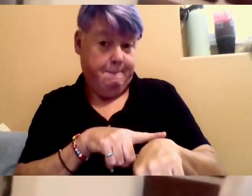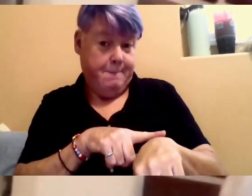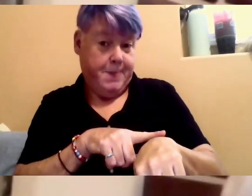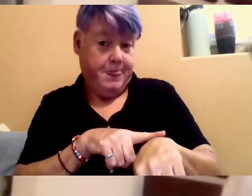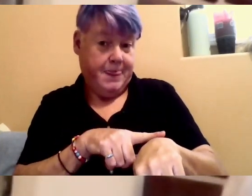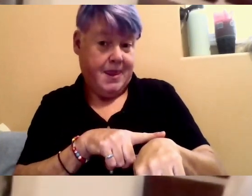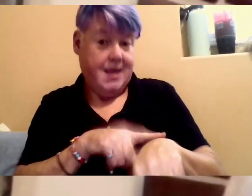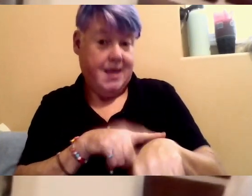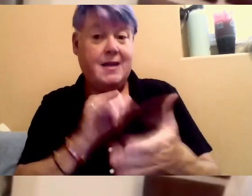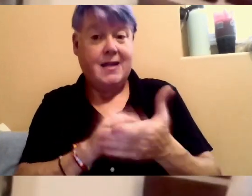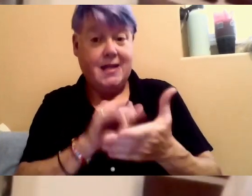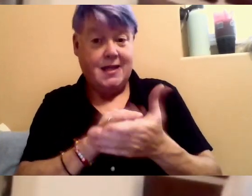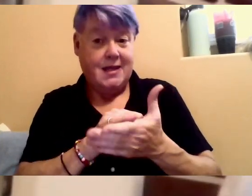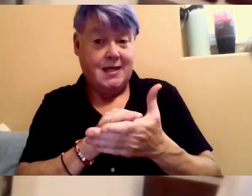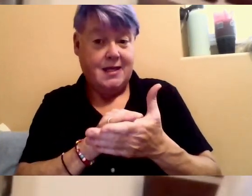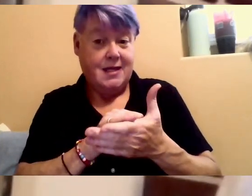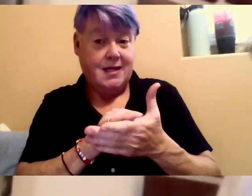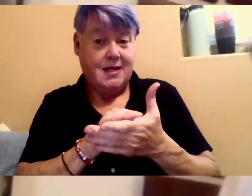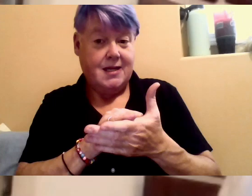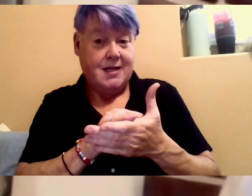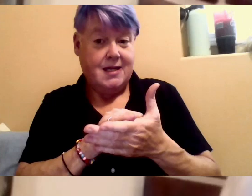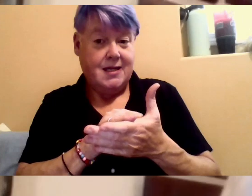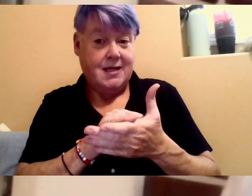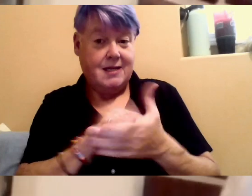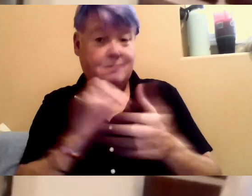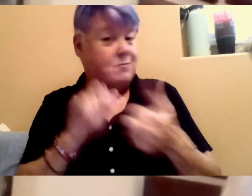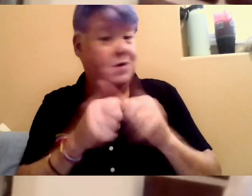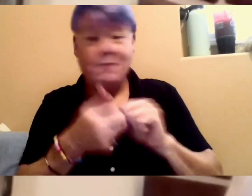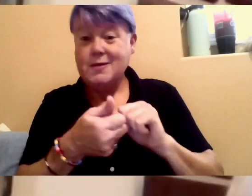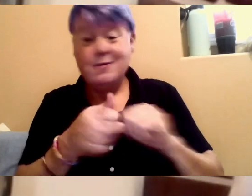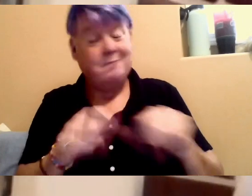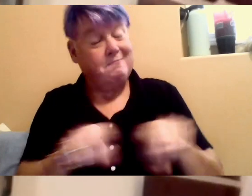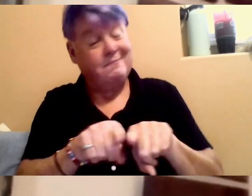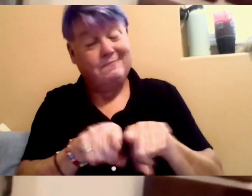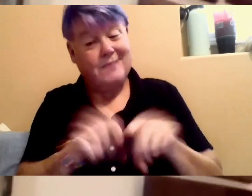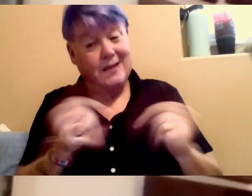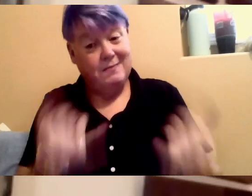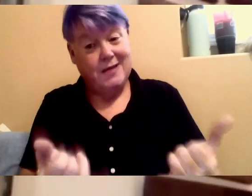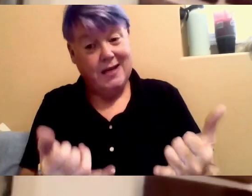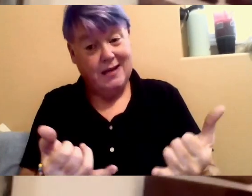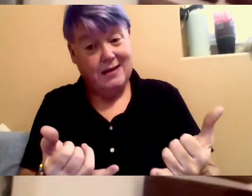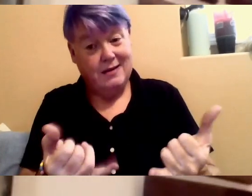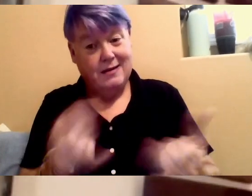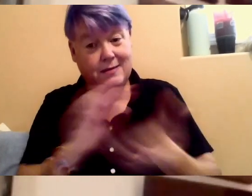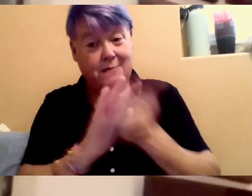essentially problems are just the same now. I became aware